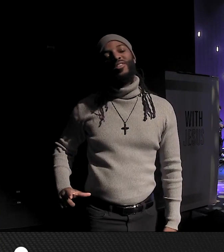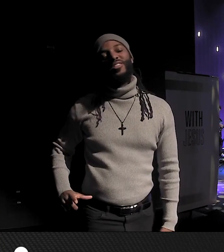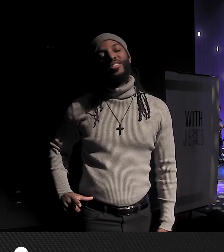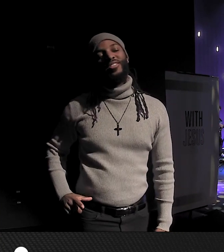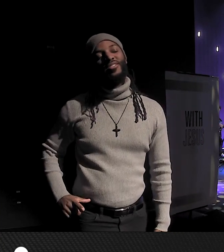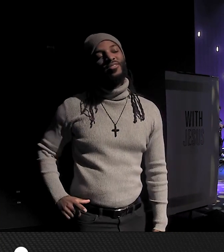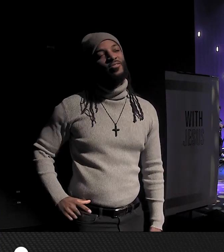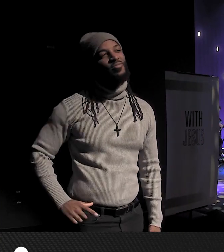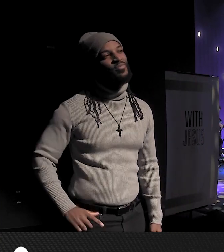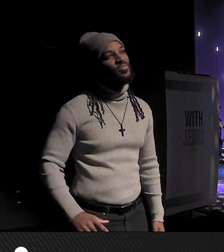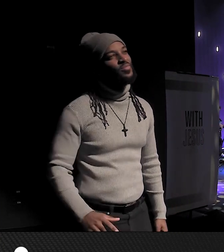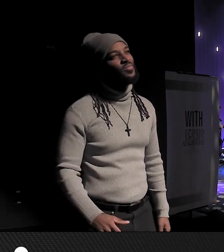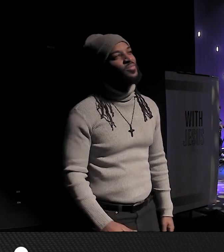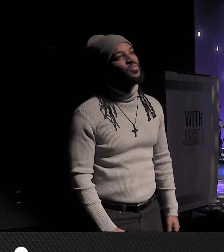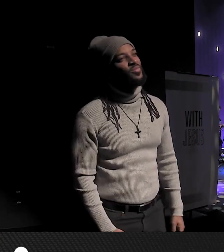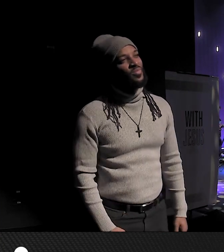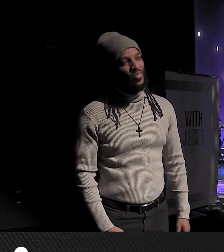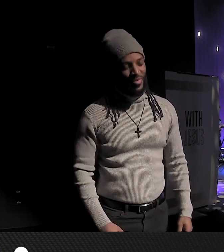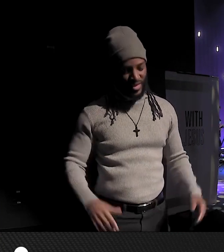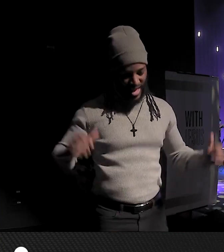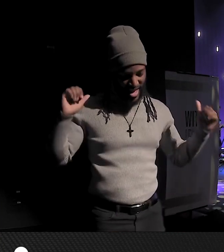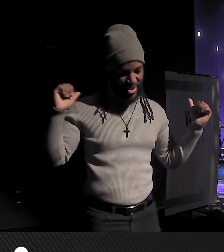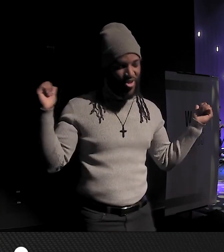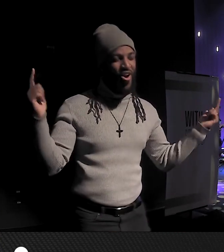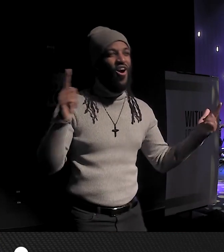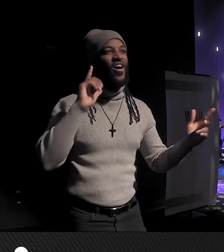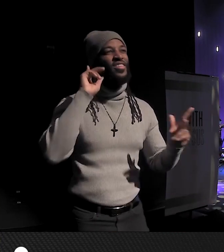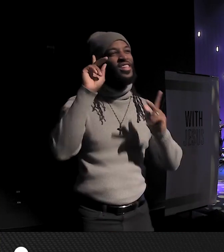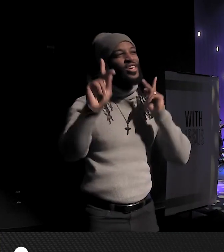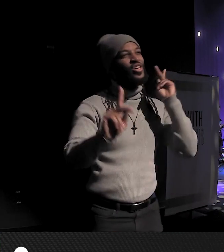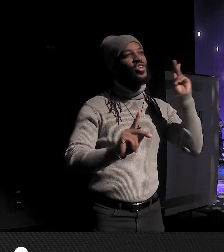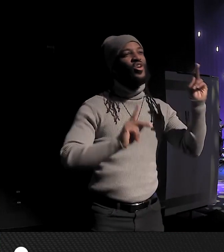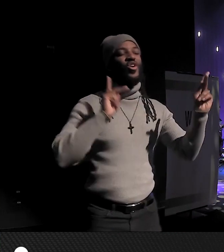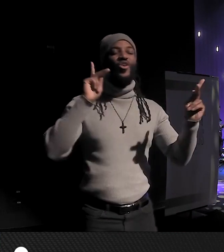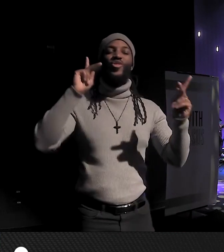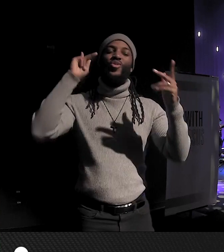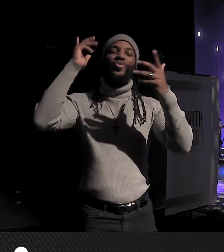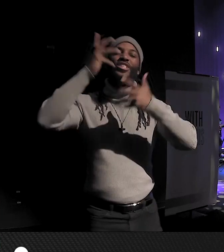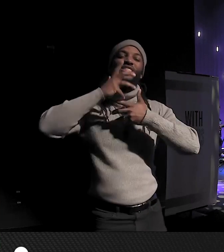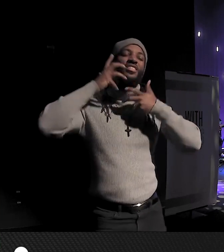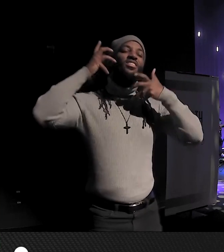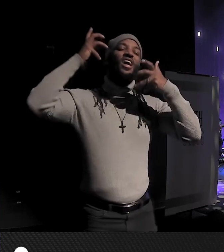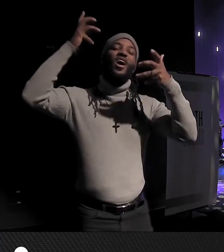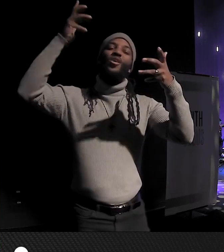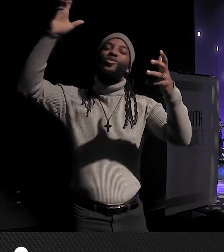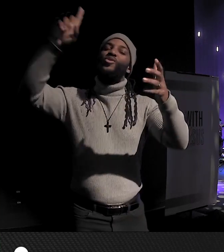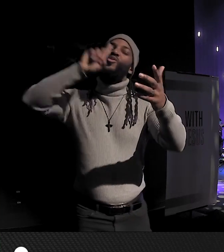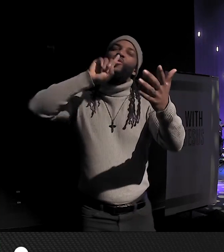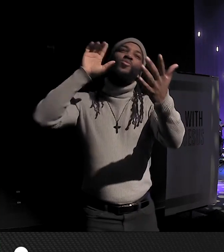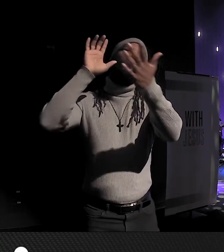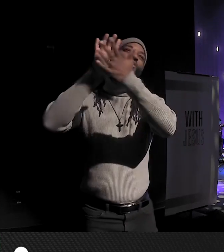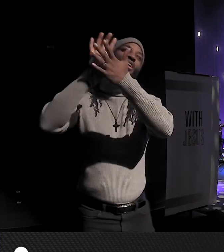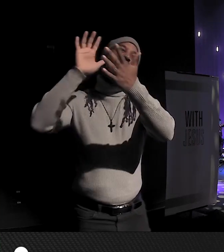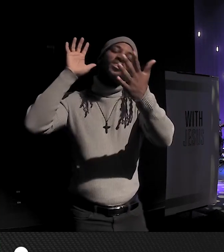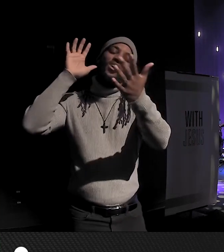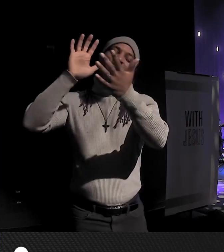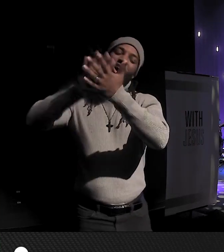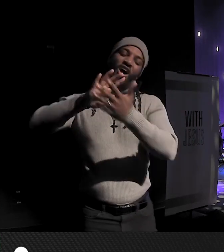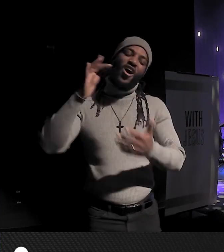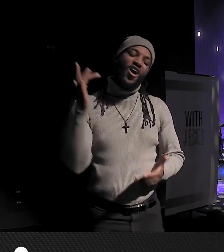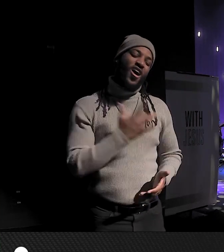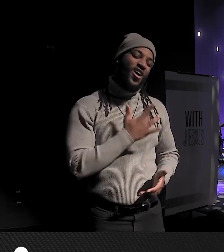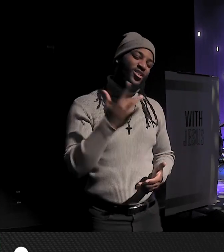Lord. Oh, thank you, Jesus. And all the earth will shout your